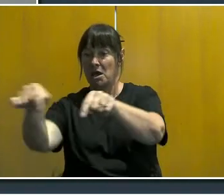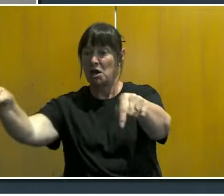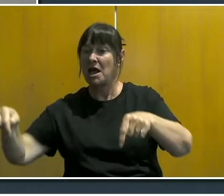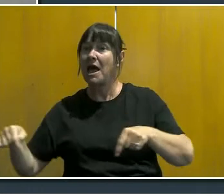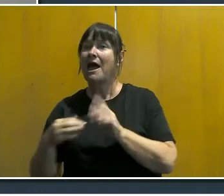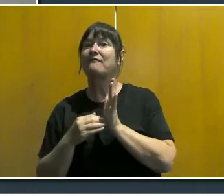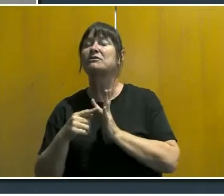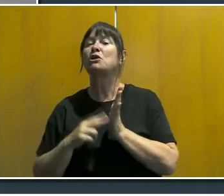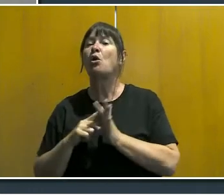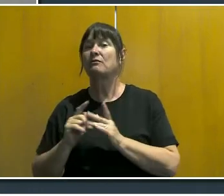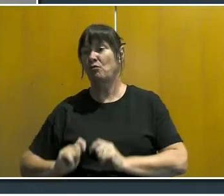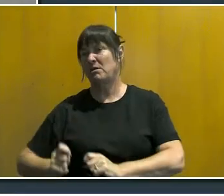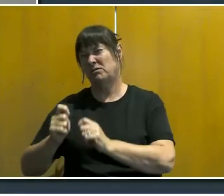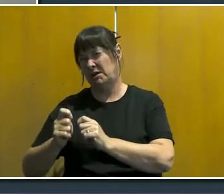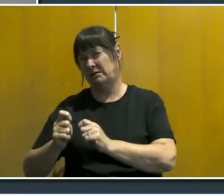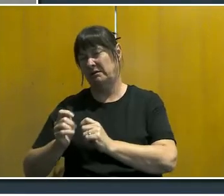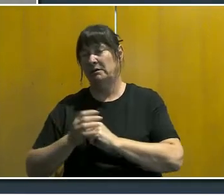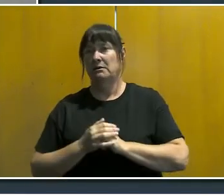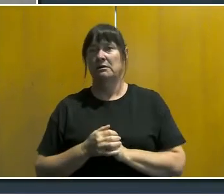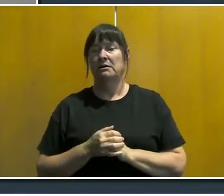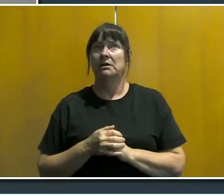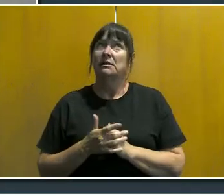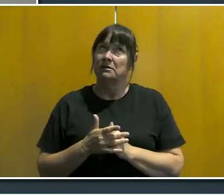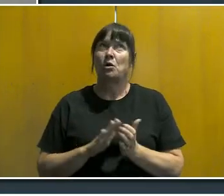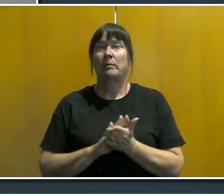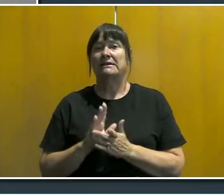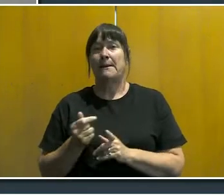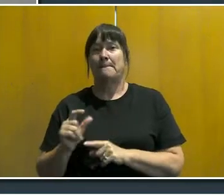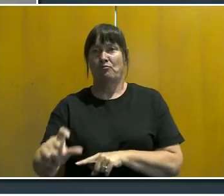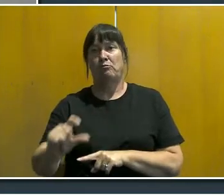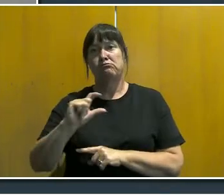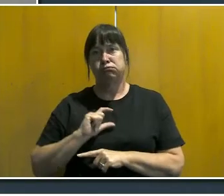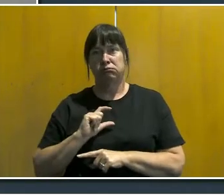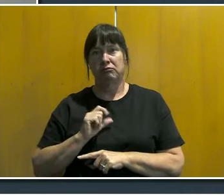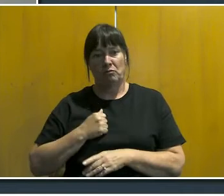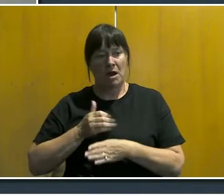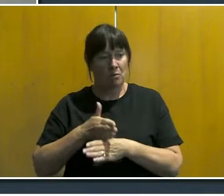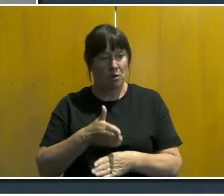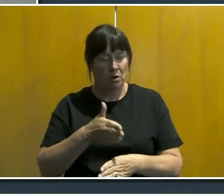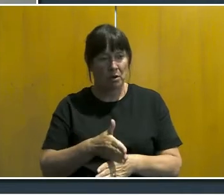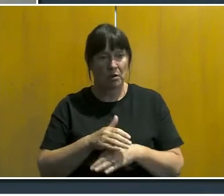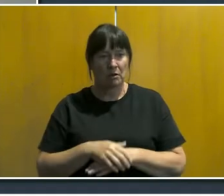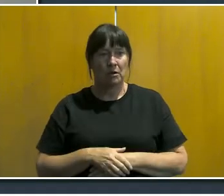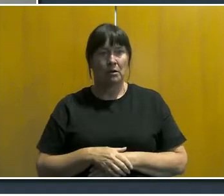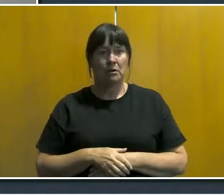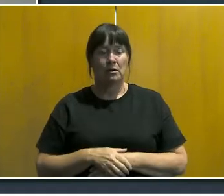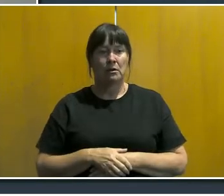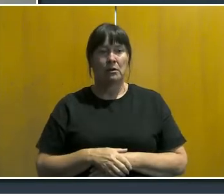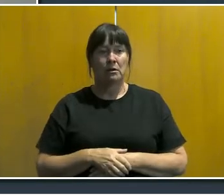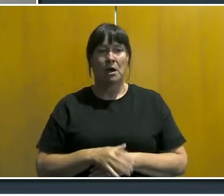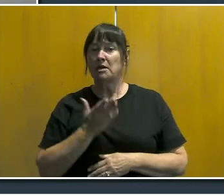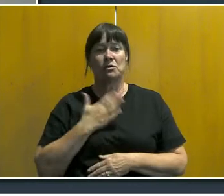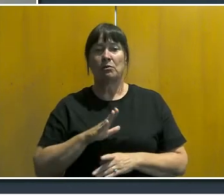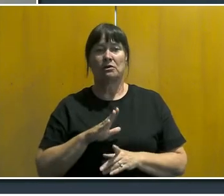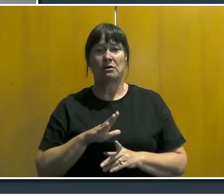so I will at least get some return on my effort, but I have no intentions of